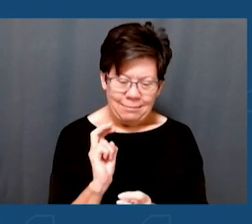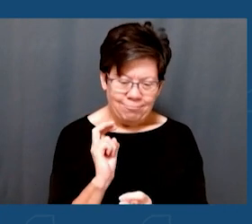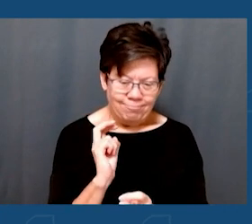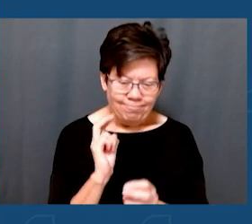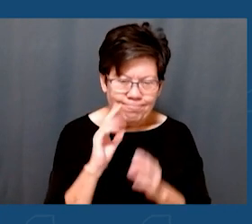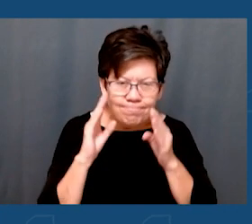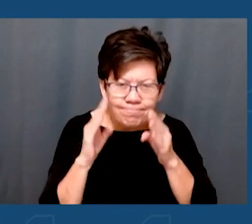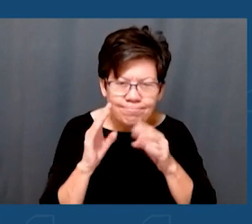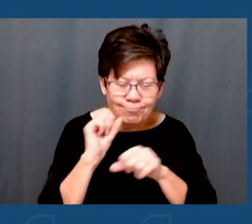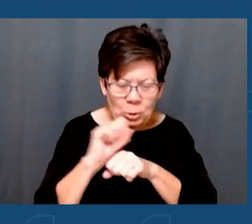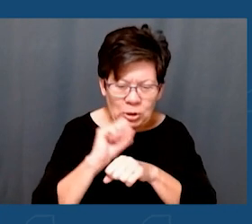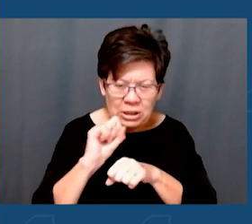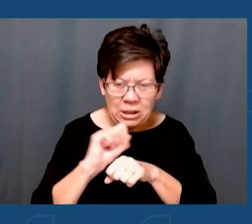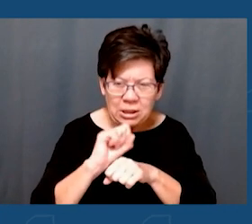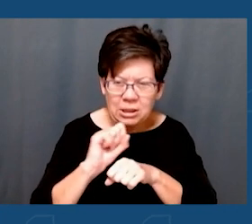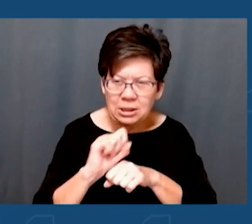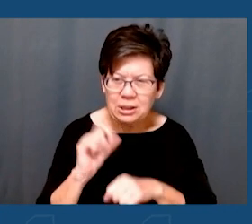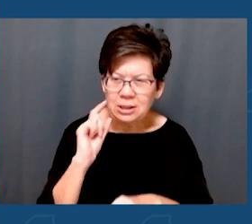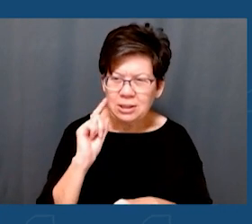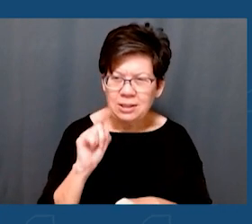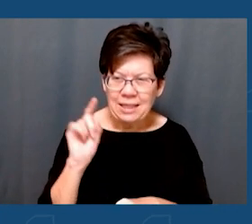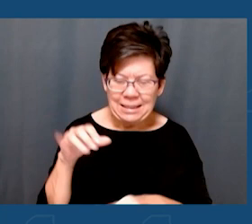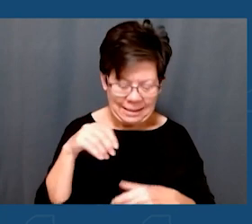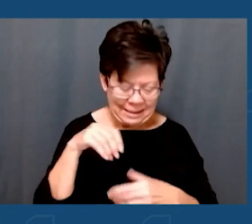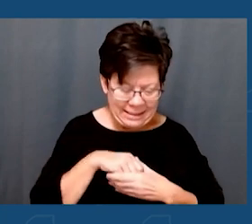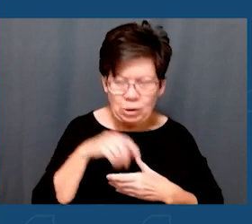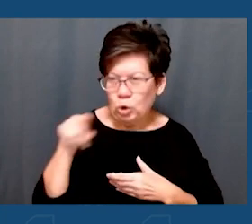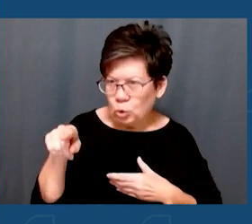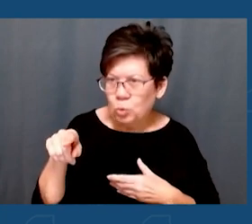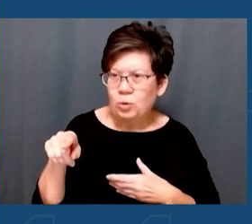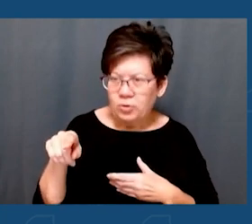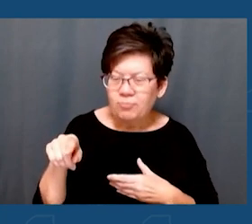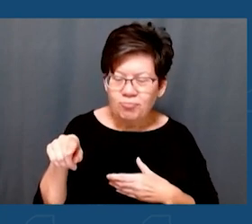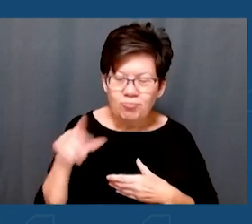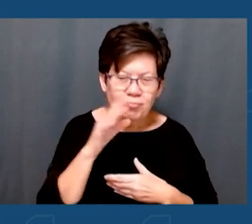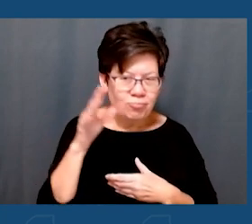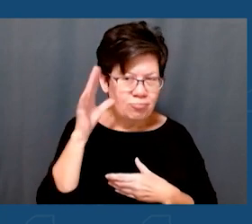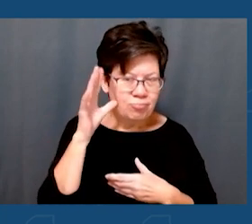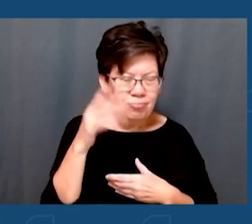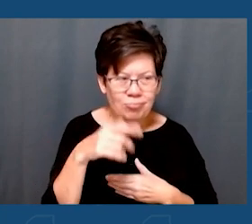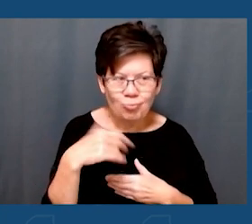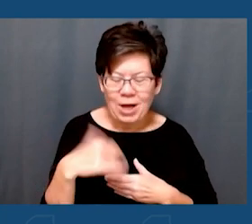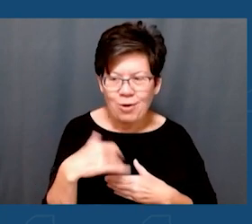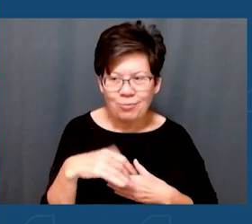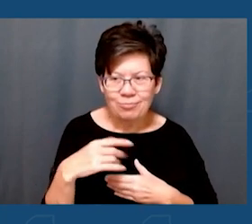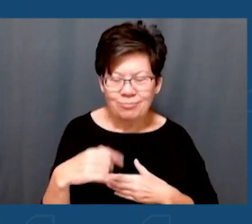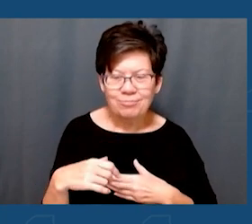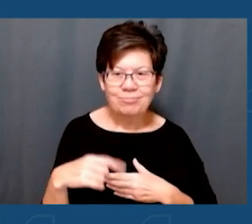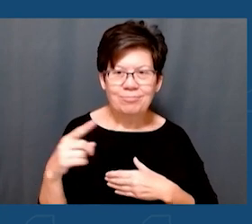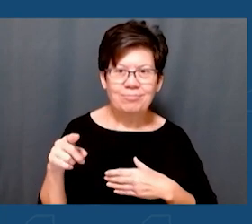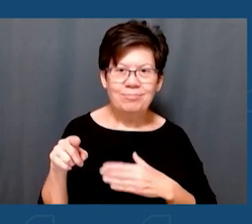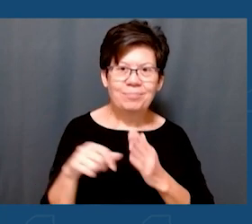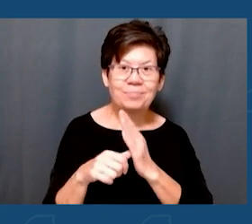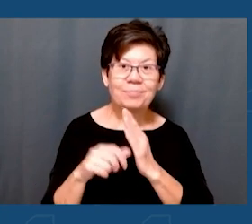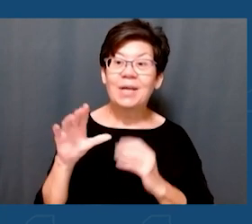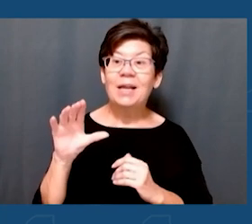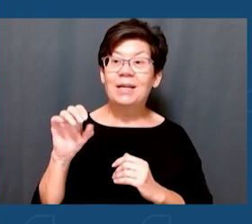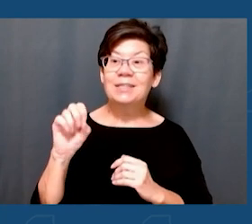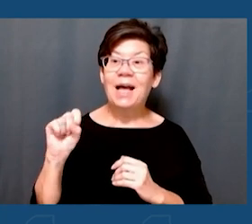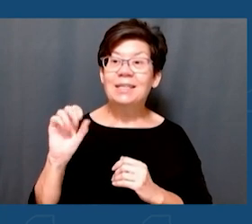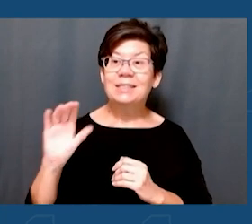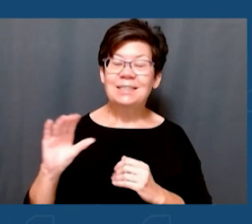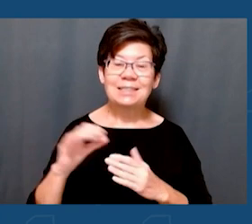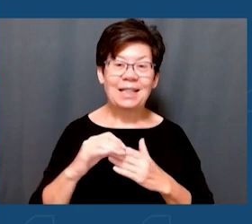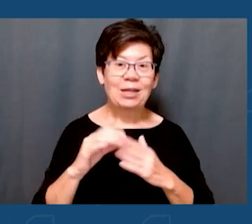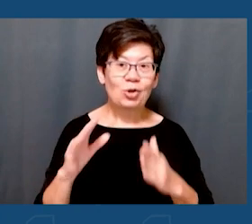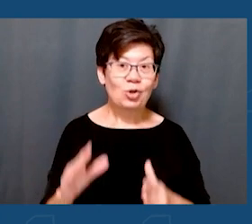they instilled in you is certainly evident. The other thing about Kaz's leadership is that he